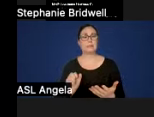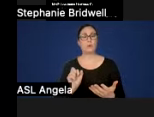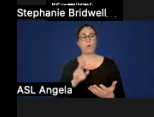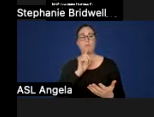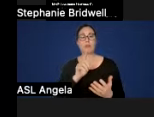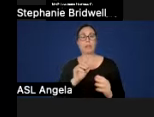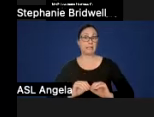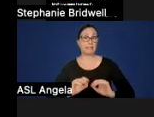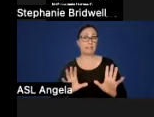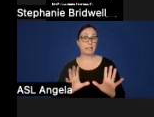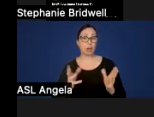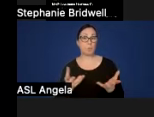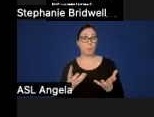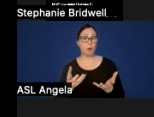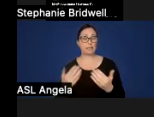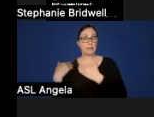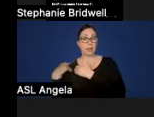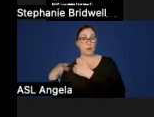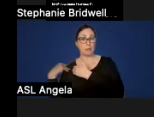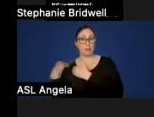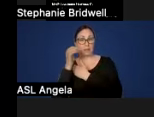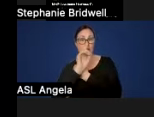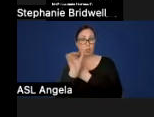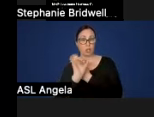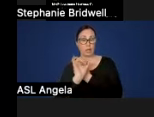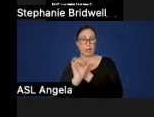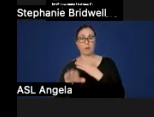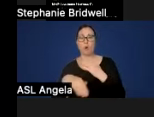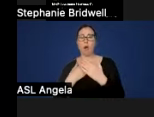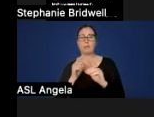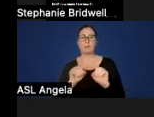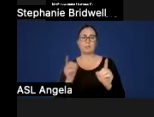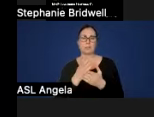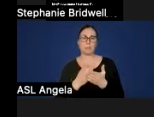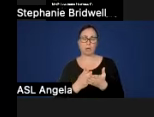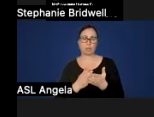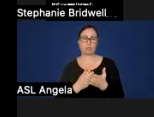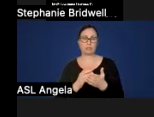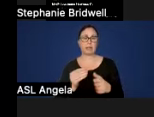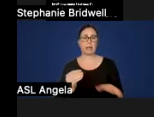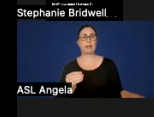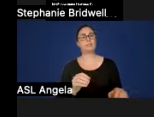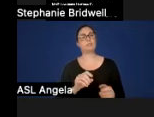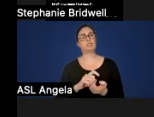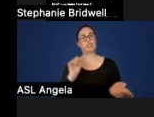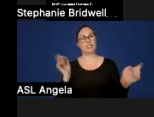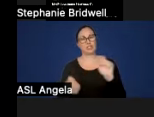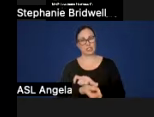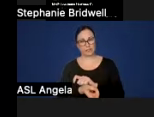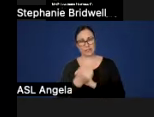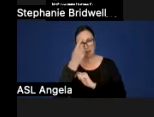clear on what accountability is going to look like? All of those different pieces, and kind of shifting that mindset